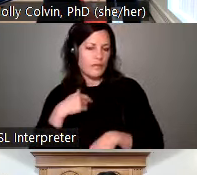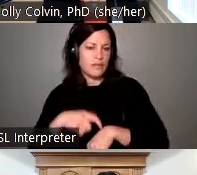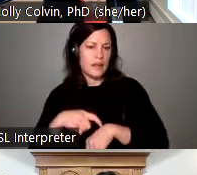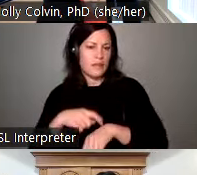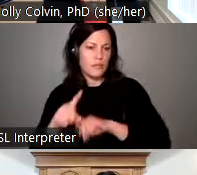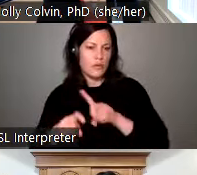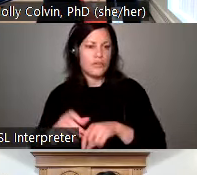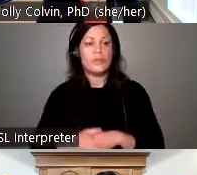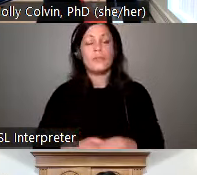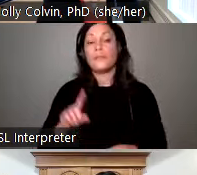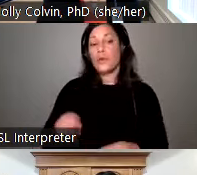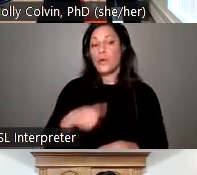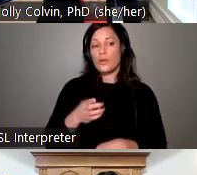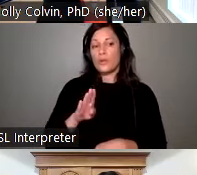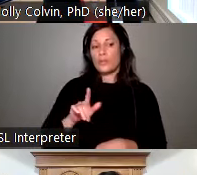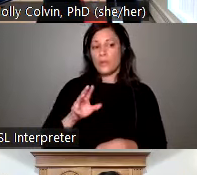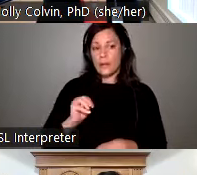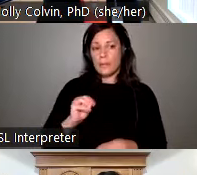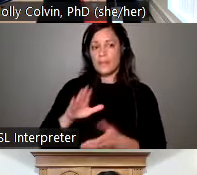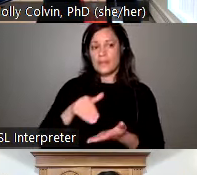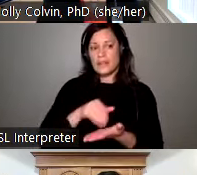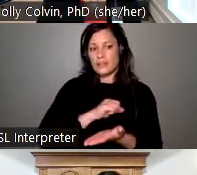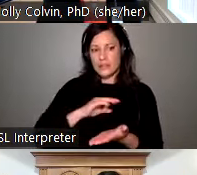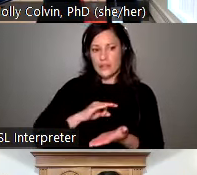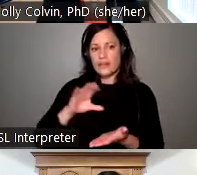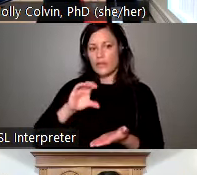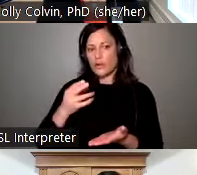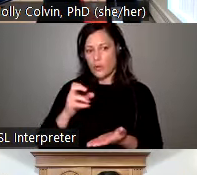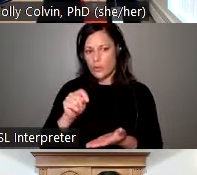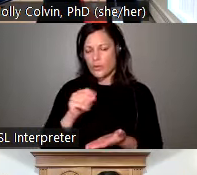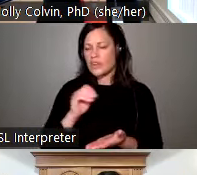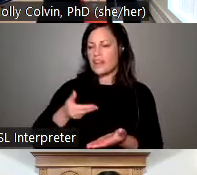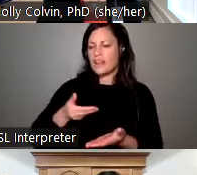Only Blum Center staff, our co-hosts, and guest speaker will see your questions.